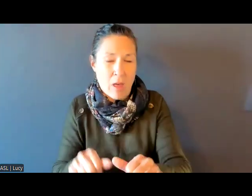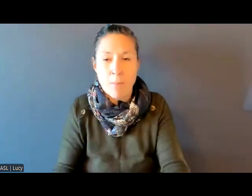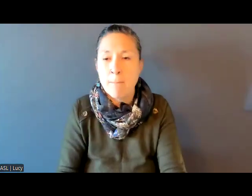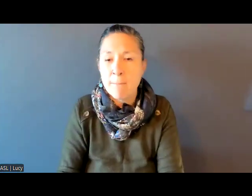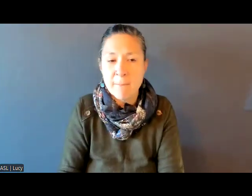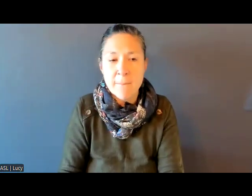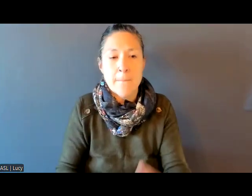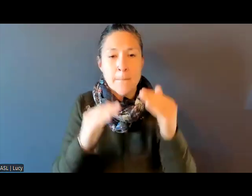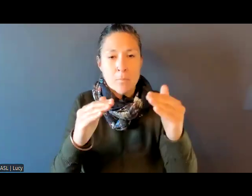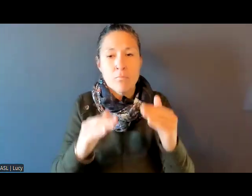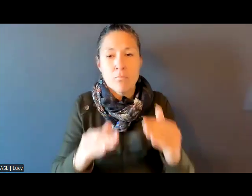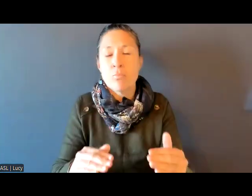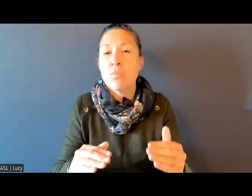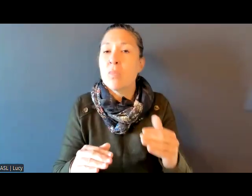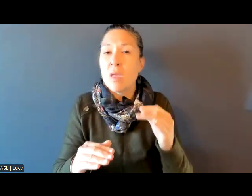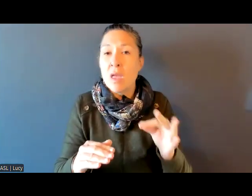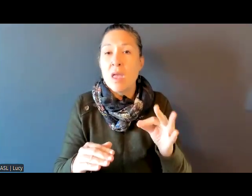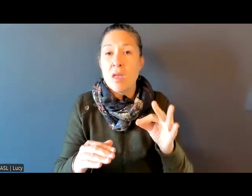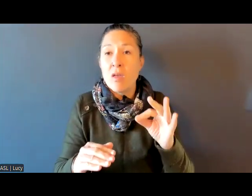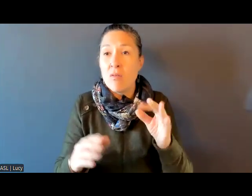Virtual attendees can send an email to